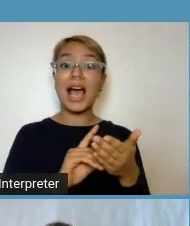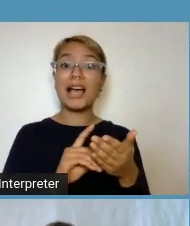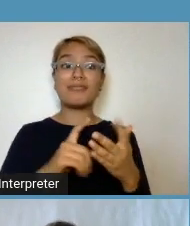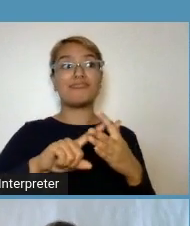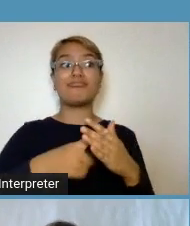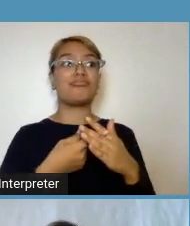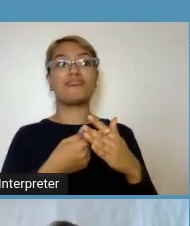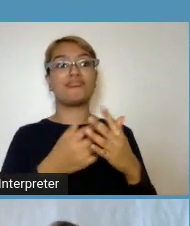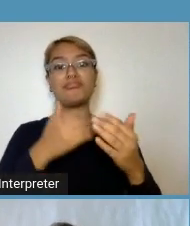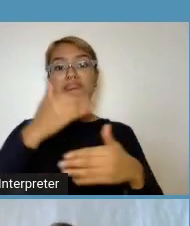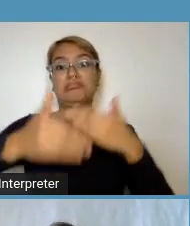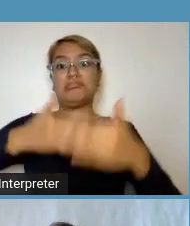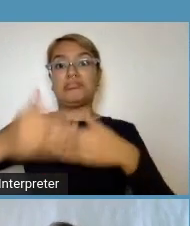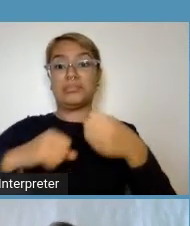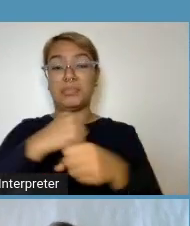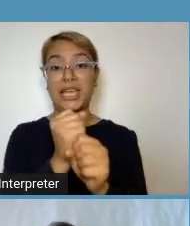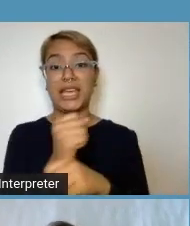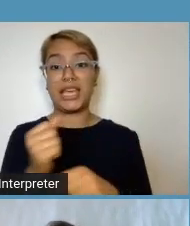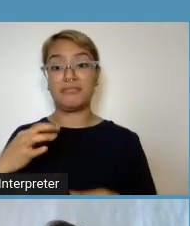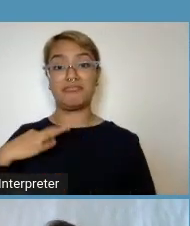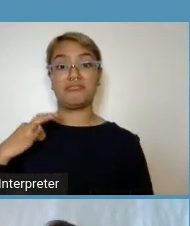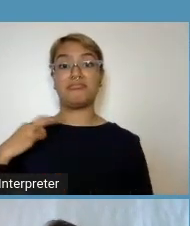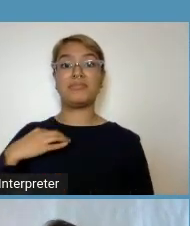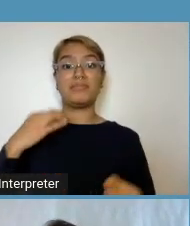counting the income and the engagement.